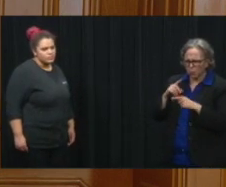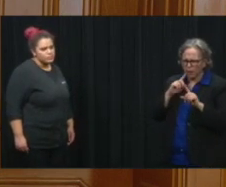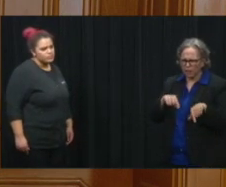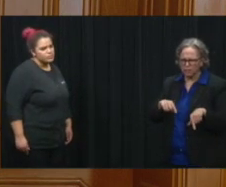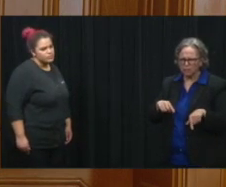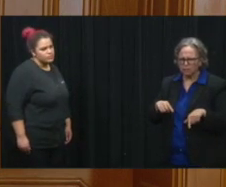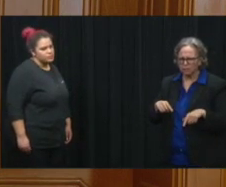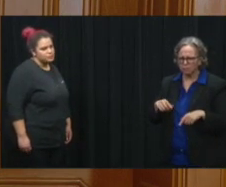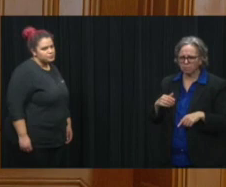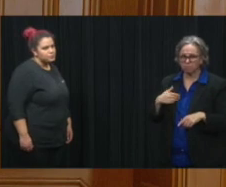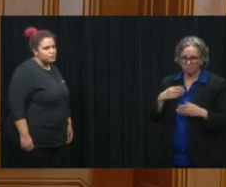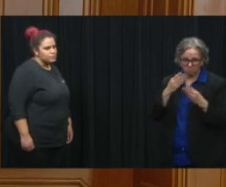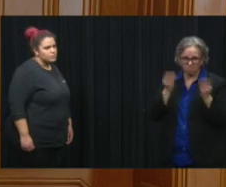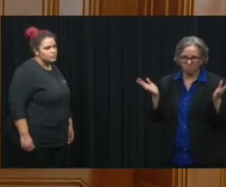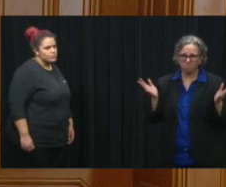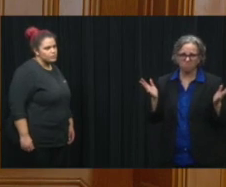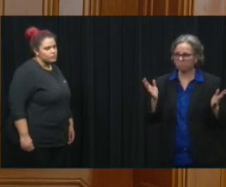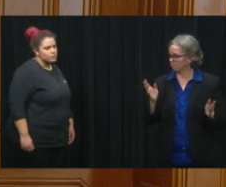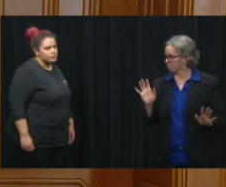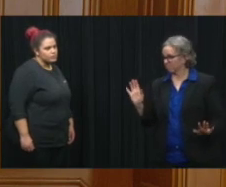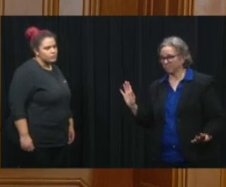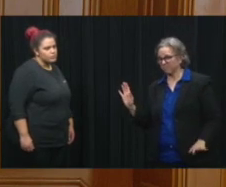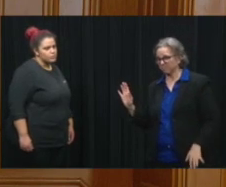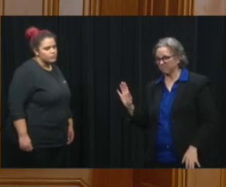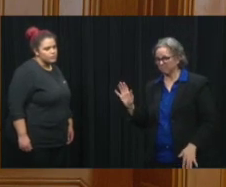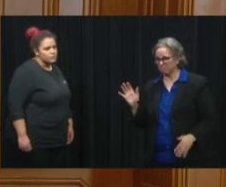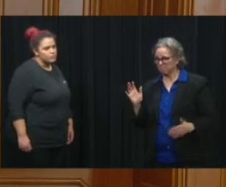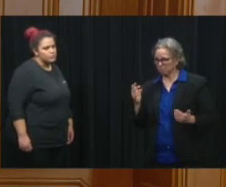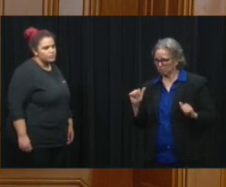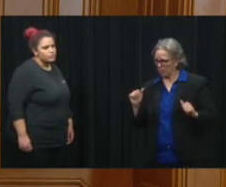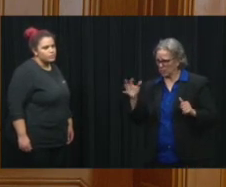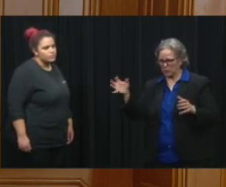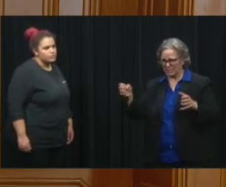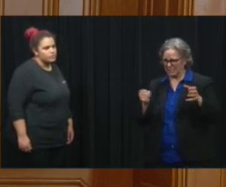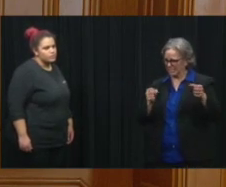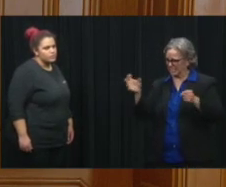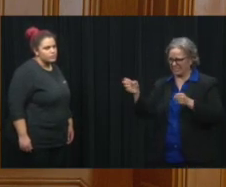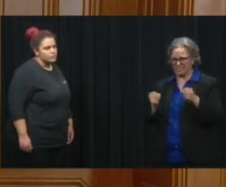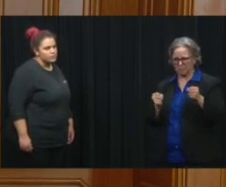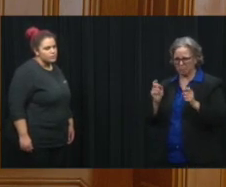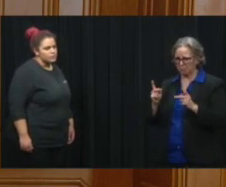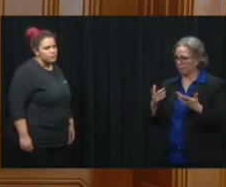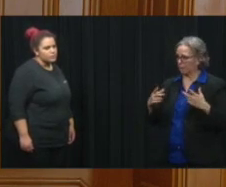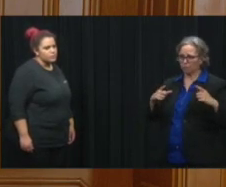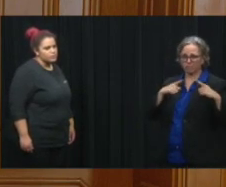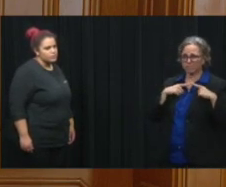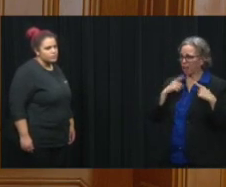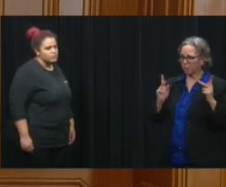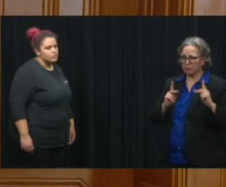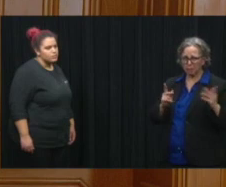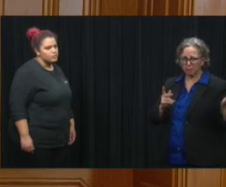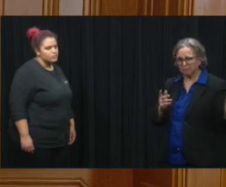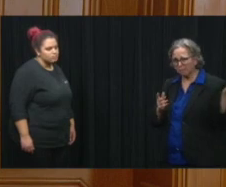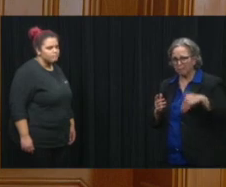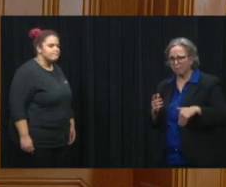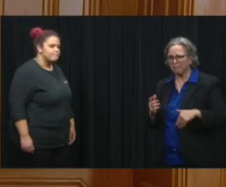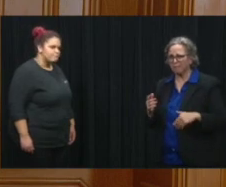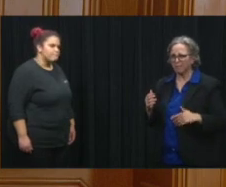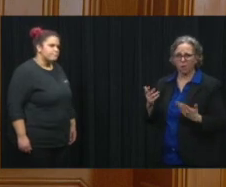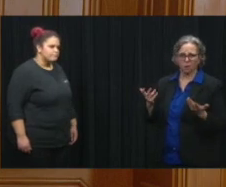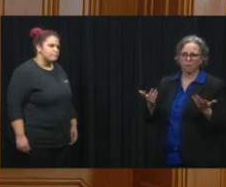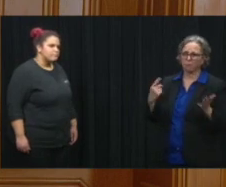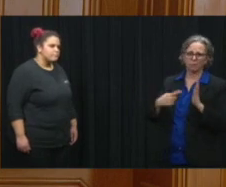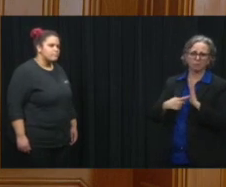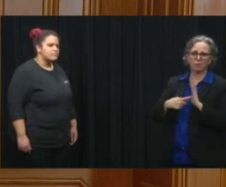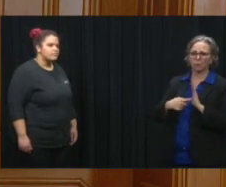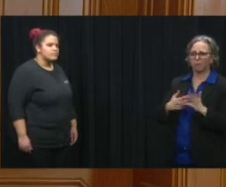do is pull people in. Some people who have been retired, people who let's say you have a